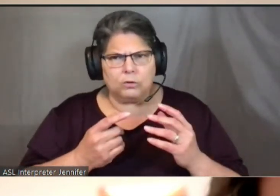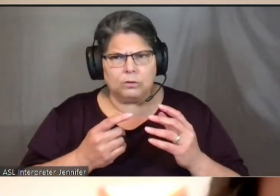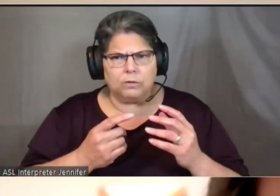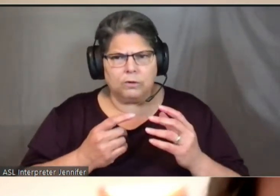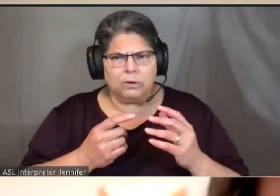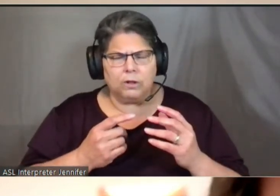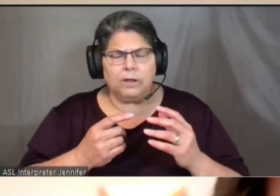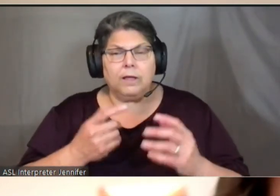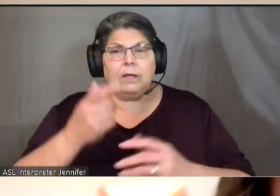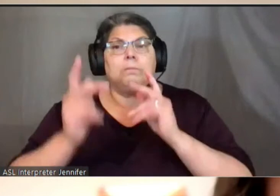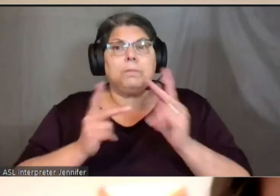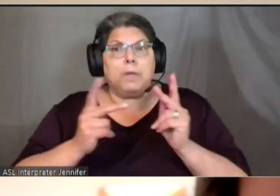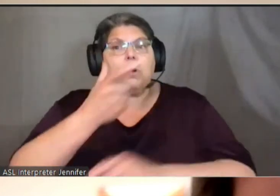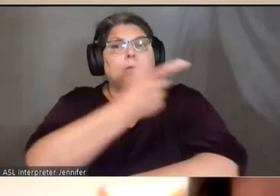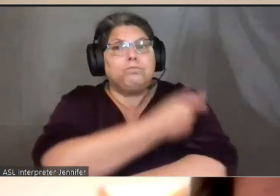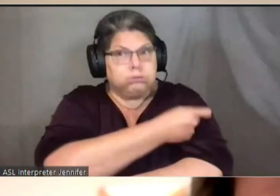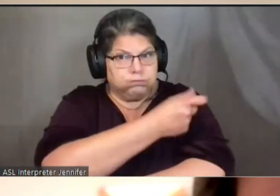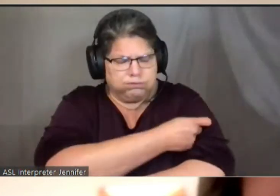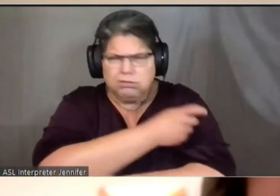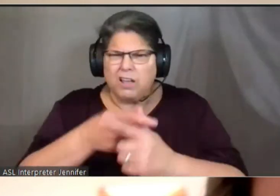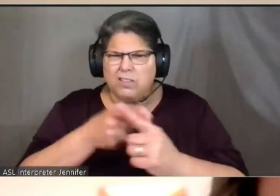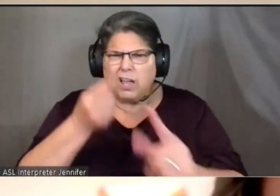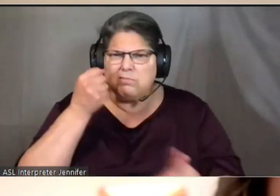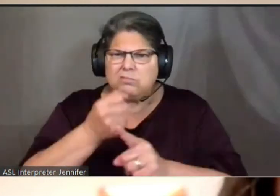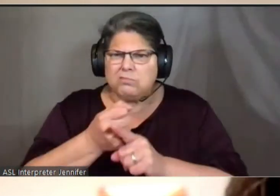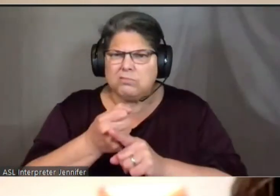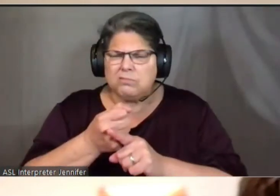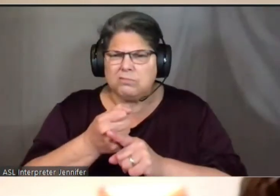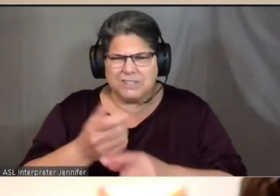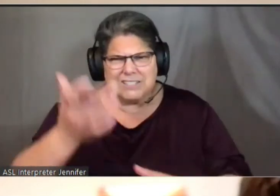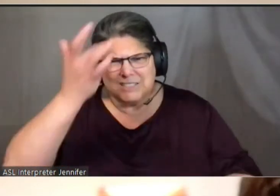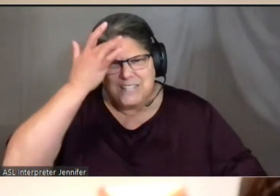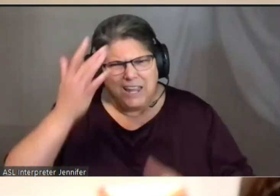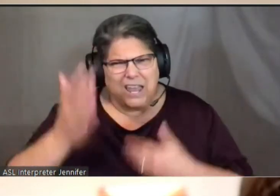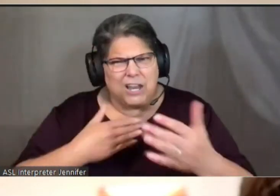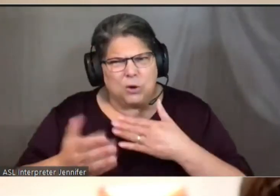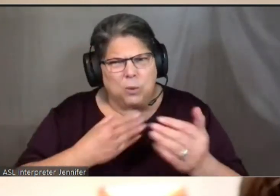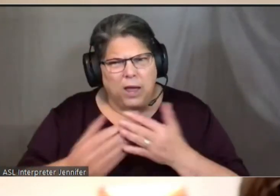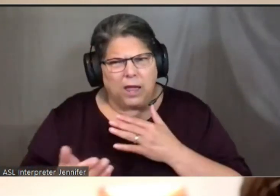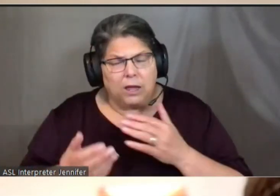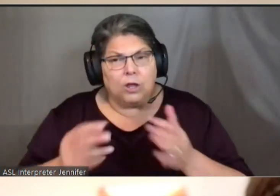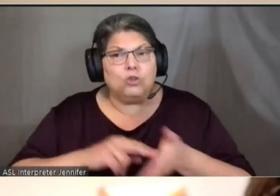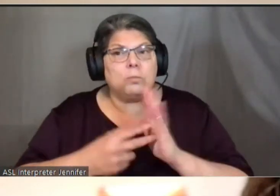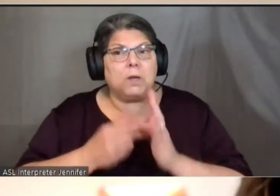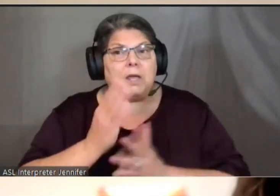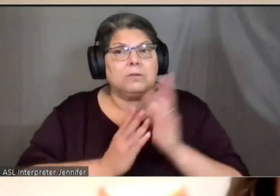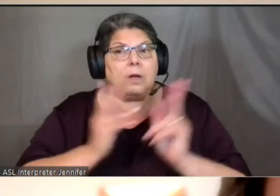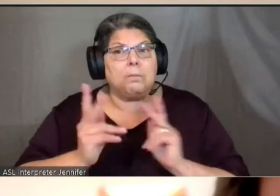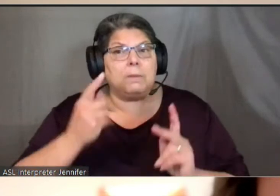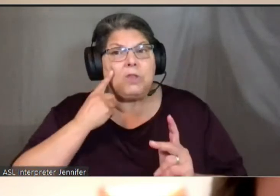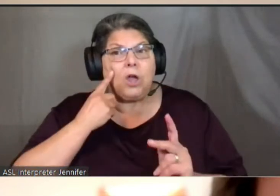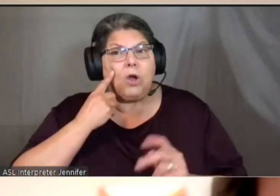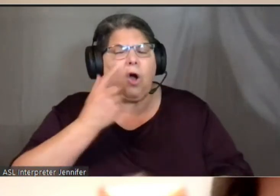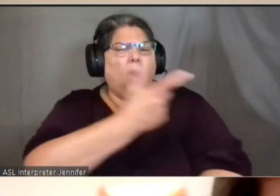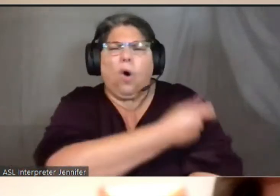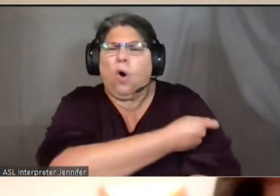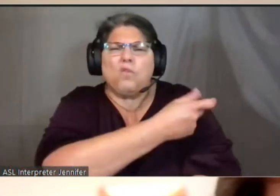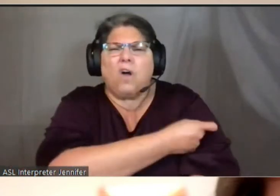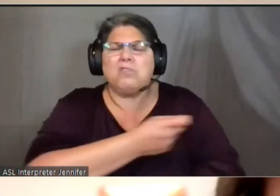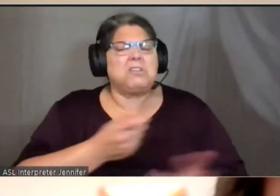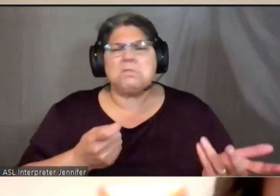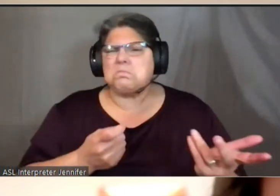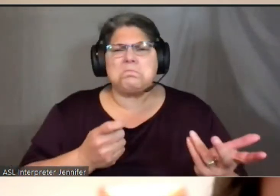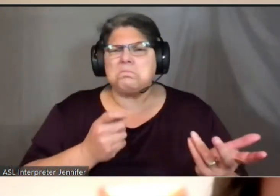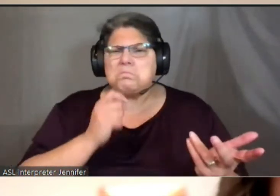after vaccinations, and some mistakenly interpreted that to conclude that the vaccinations are somehow less